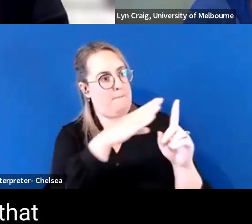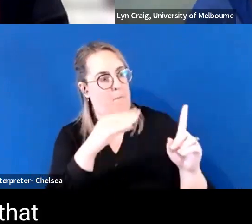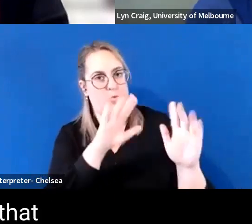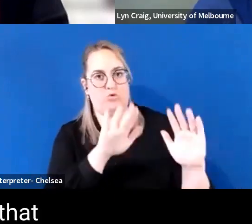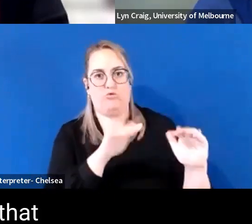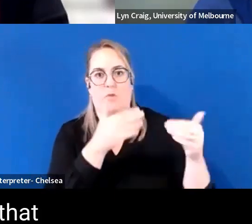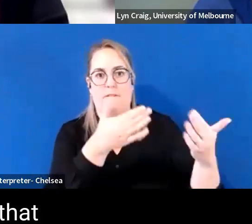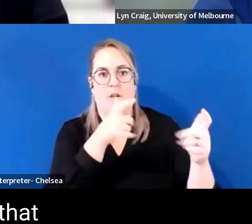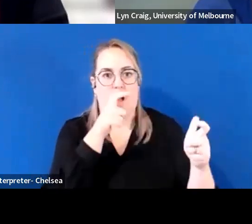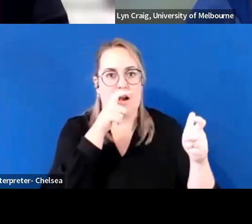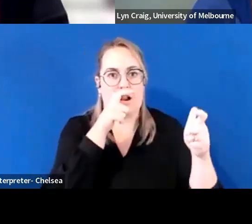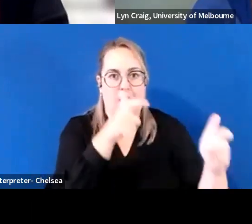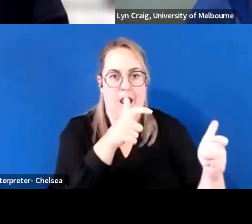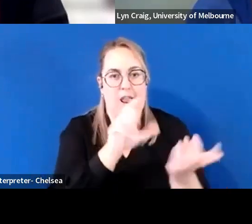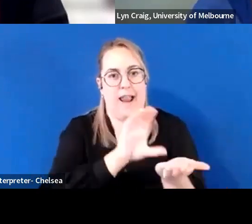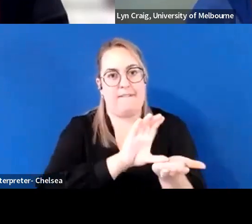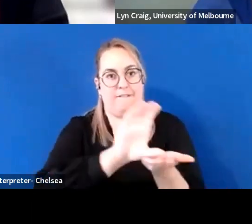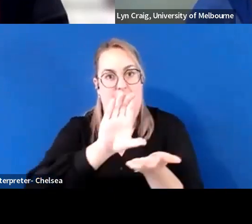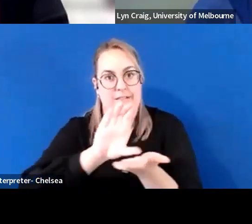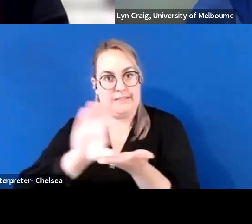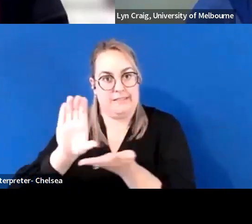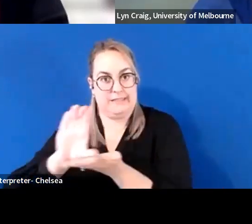it's valued appropriately?